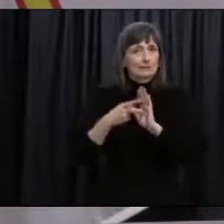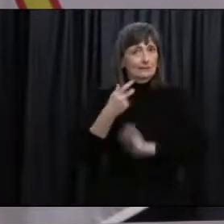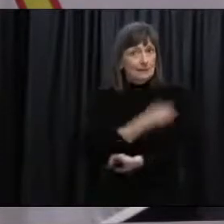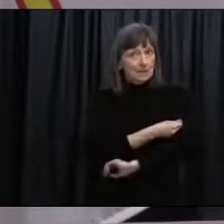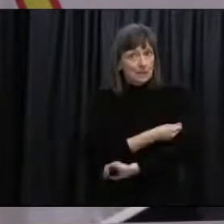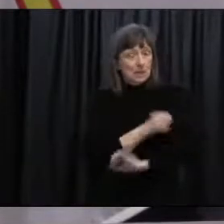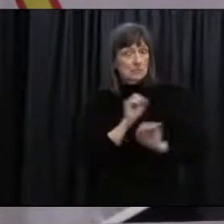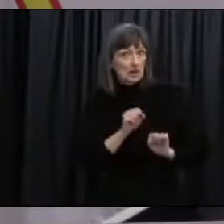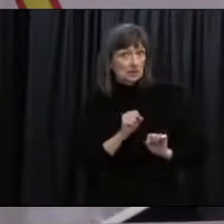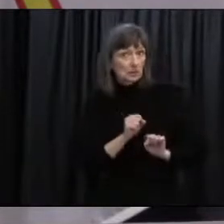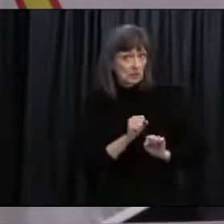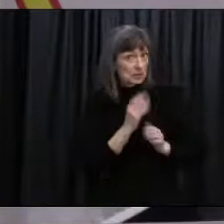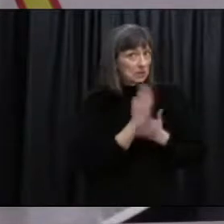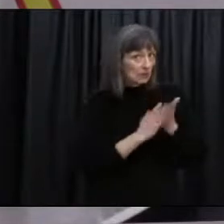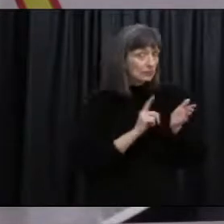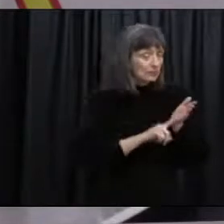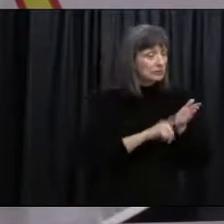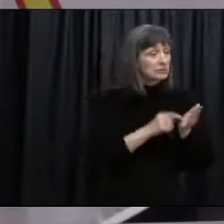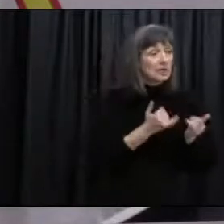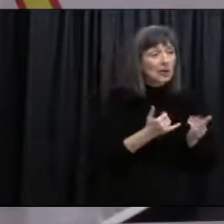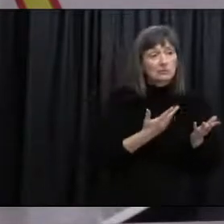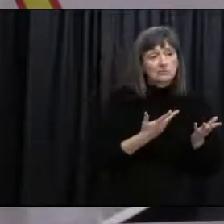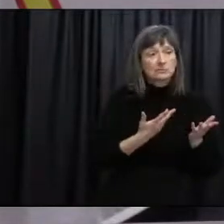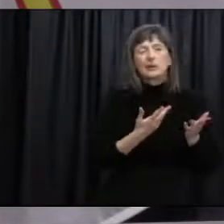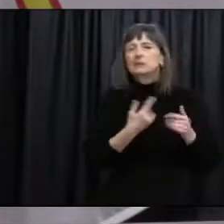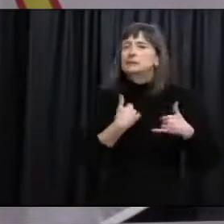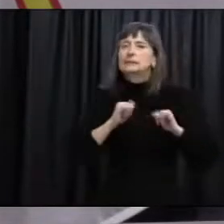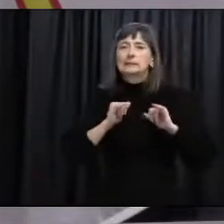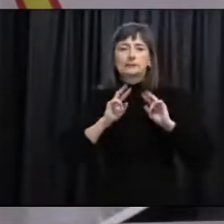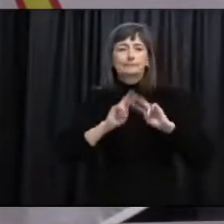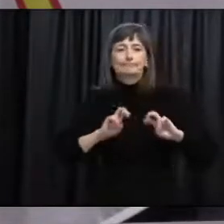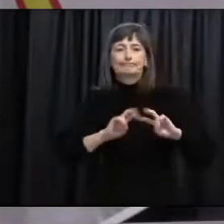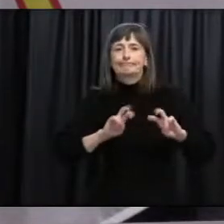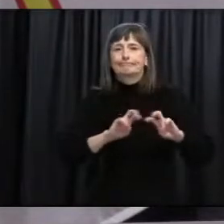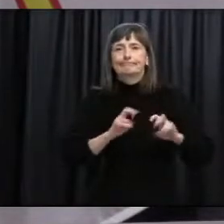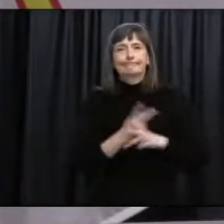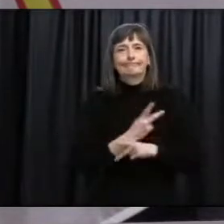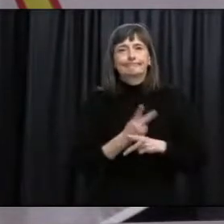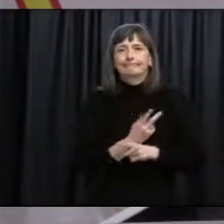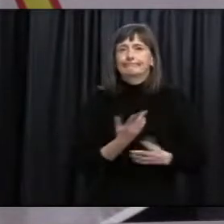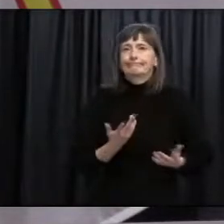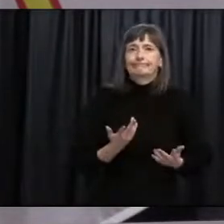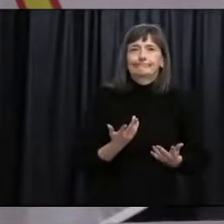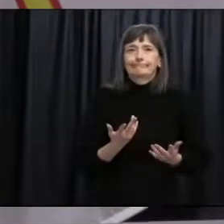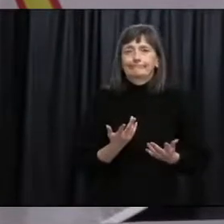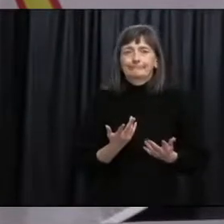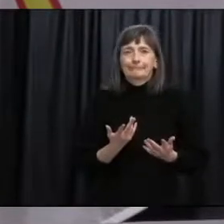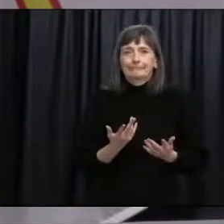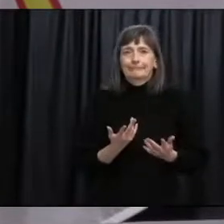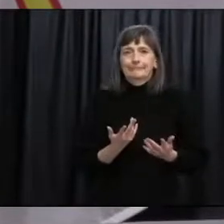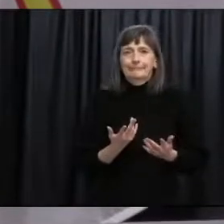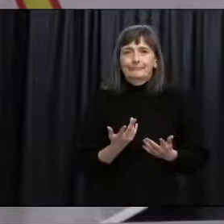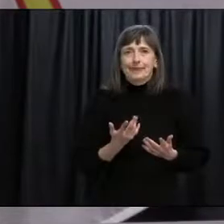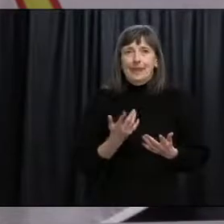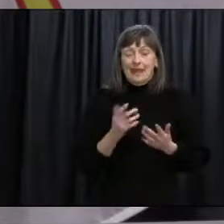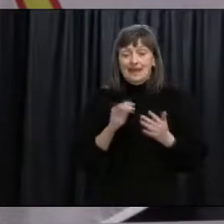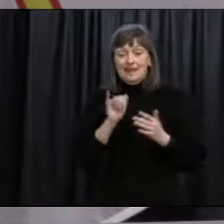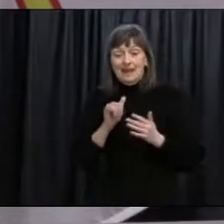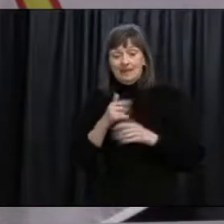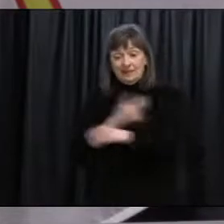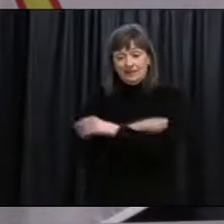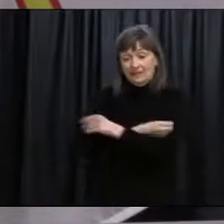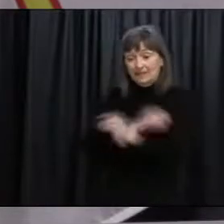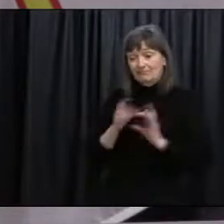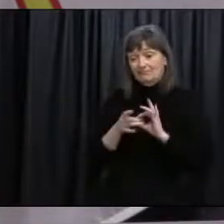still studying this whole process to find out exactly, the mechanism behind this association